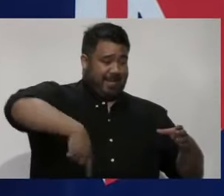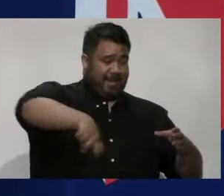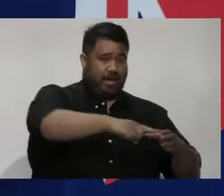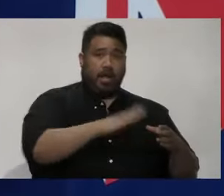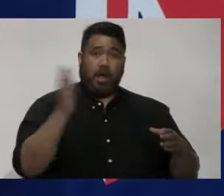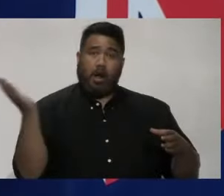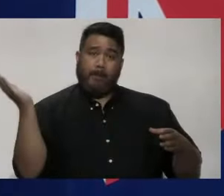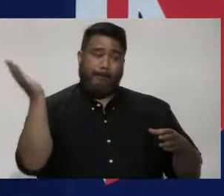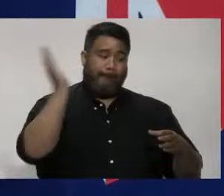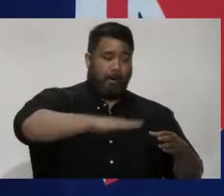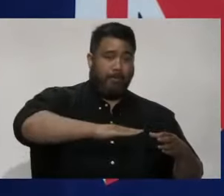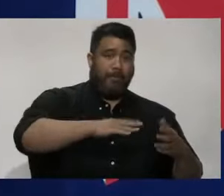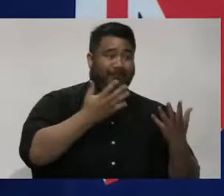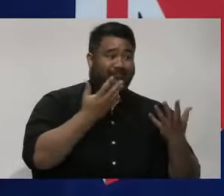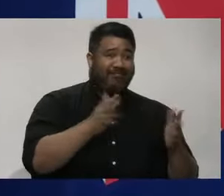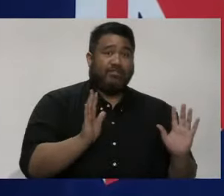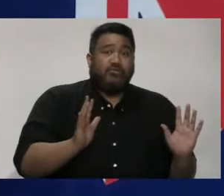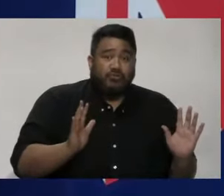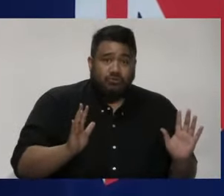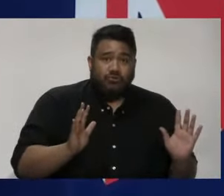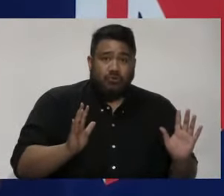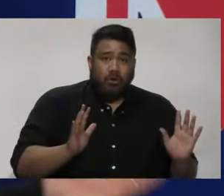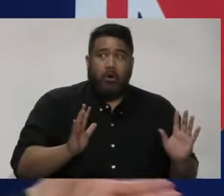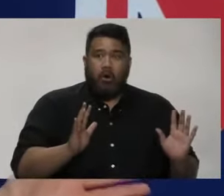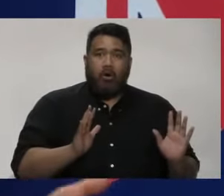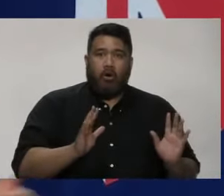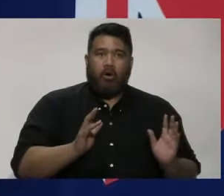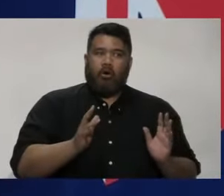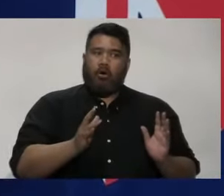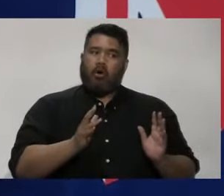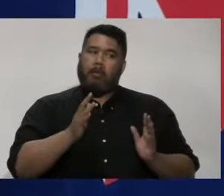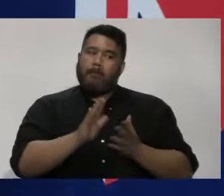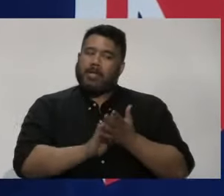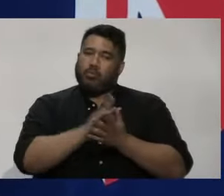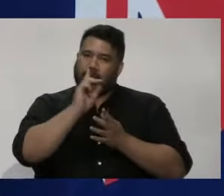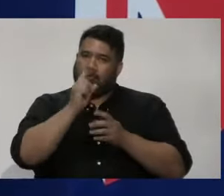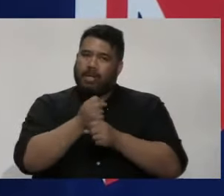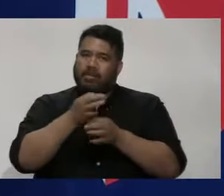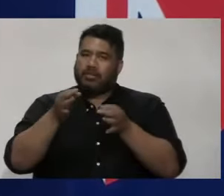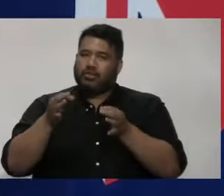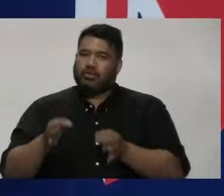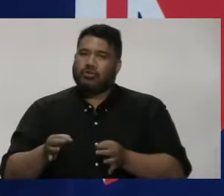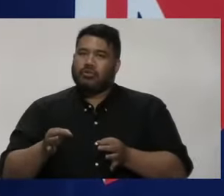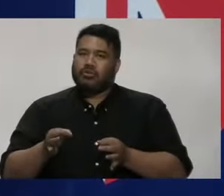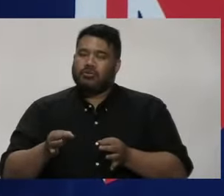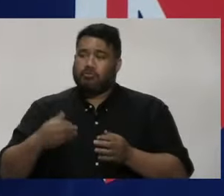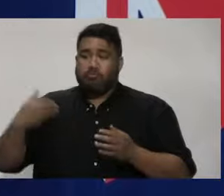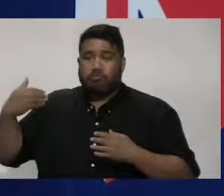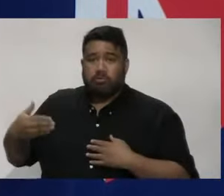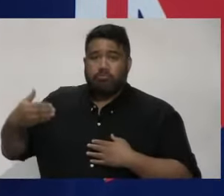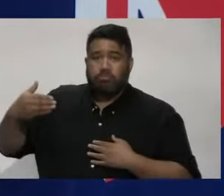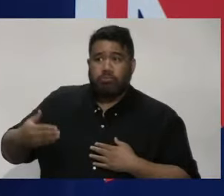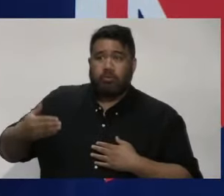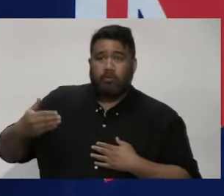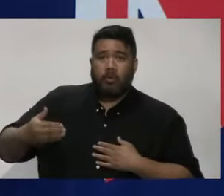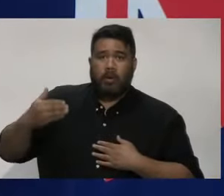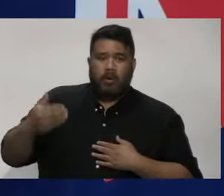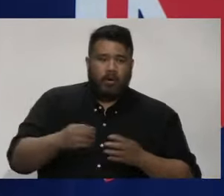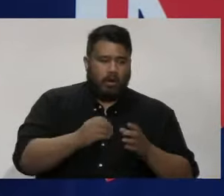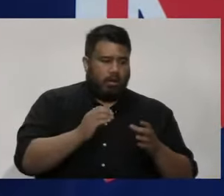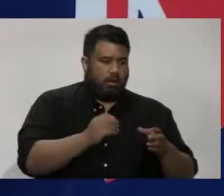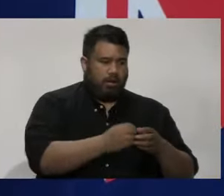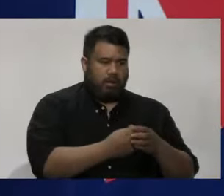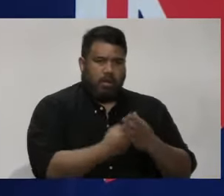really struggle to link on a larger scale. Over the course of this cluster, we've continued to see a pattern that we